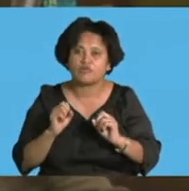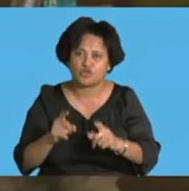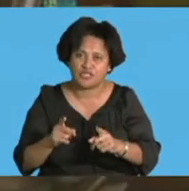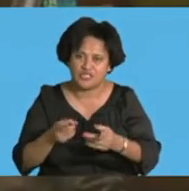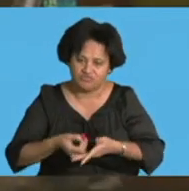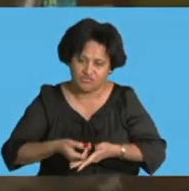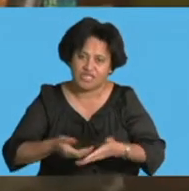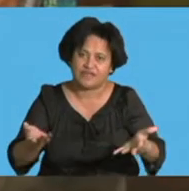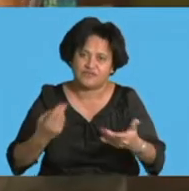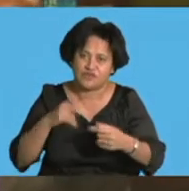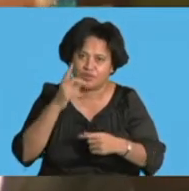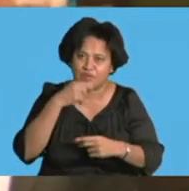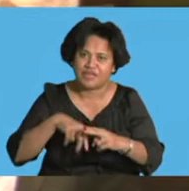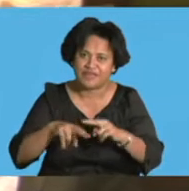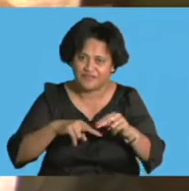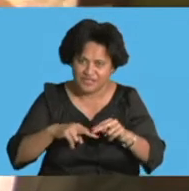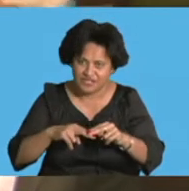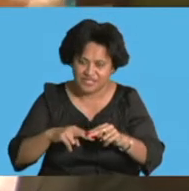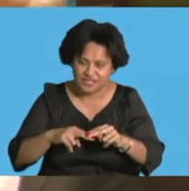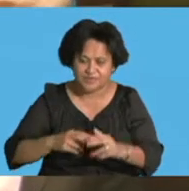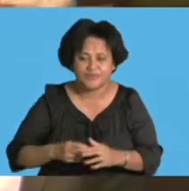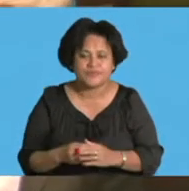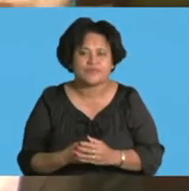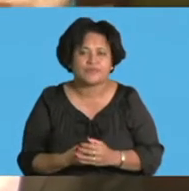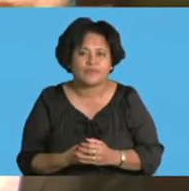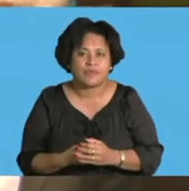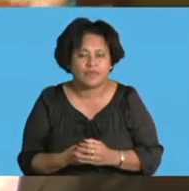to contribute effectively towards economic development.